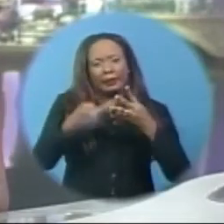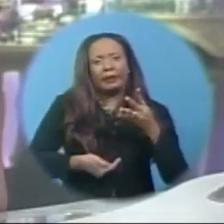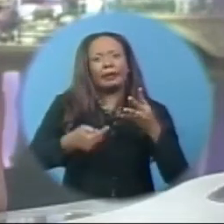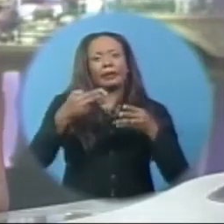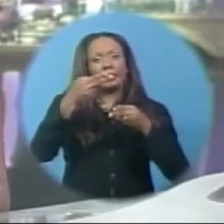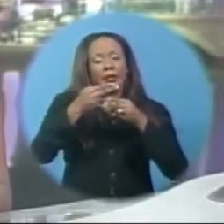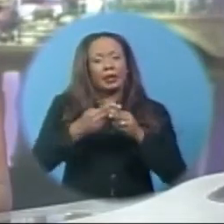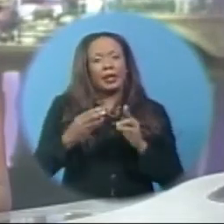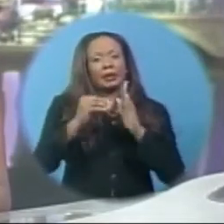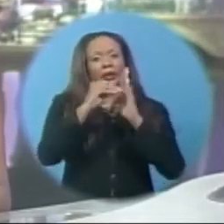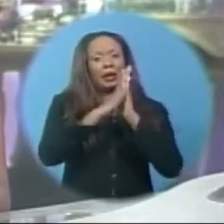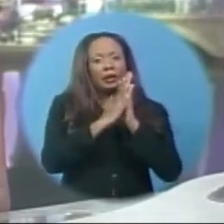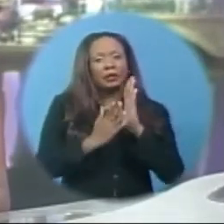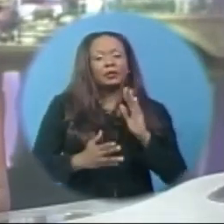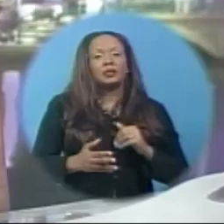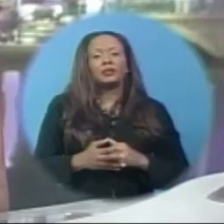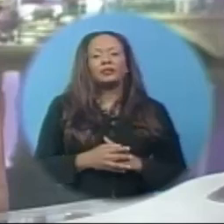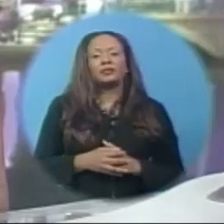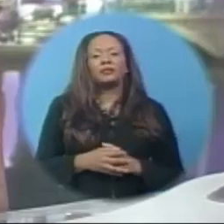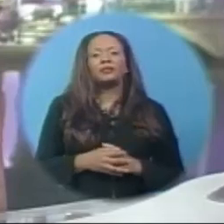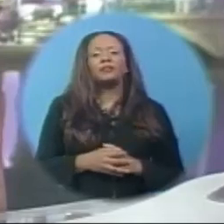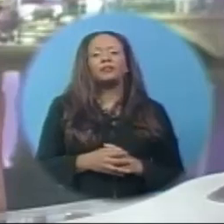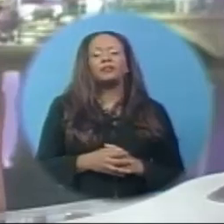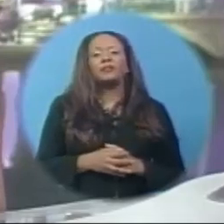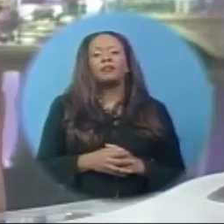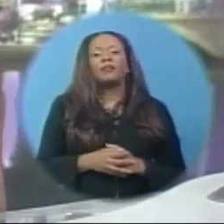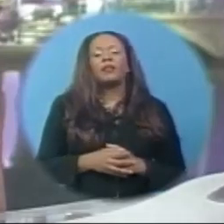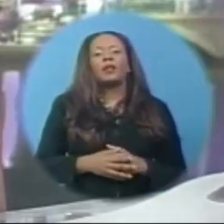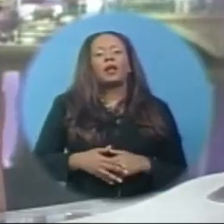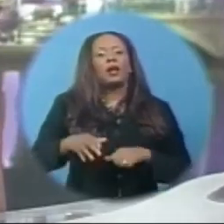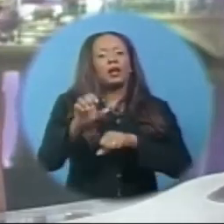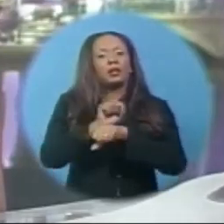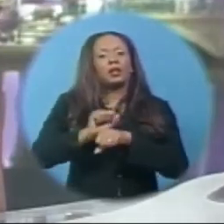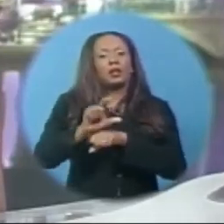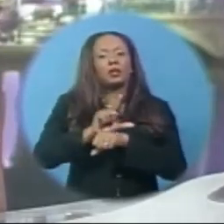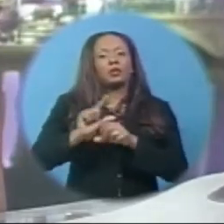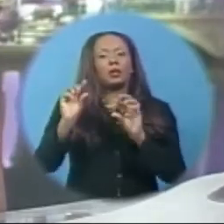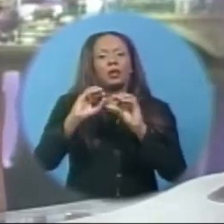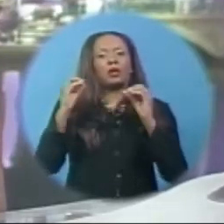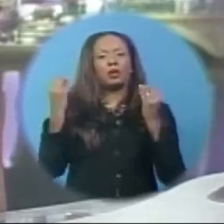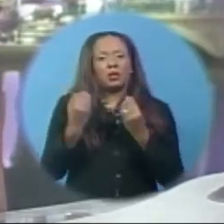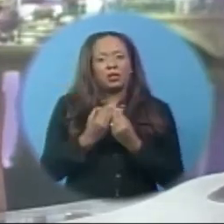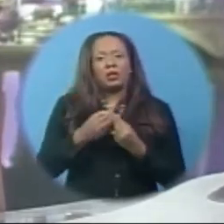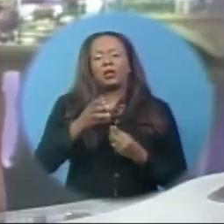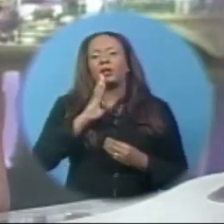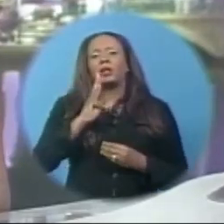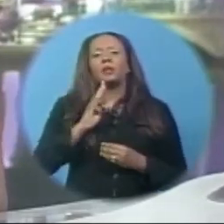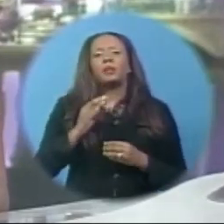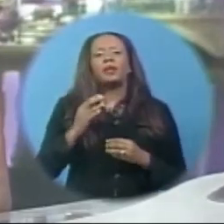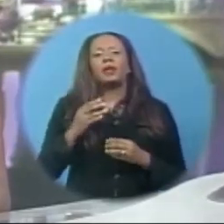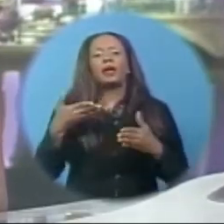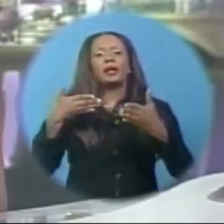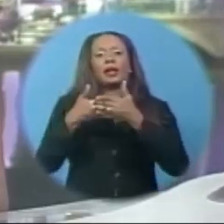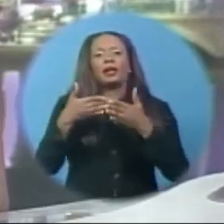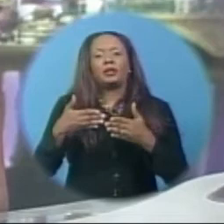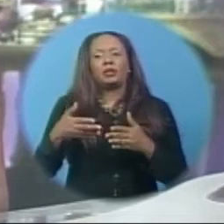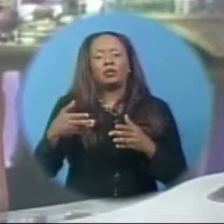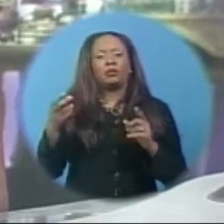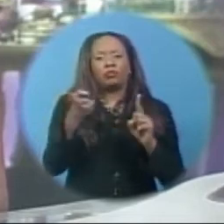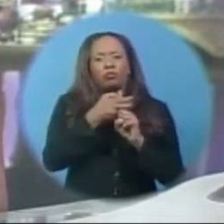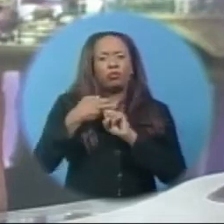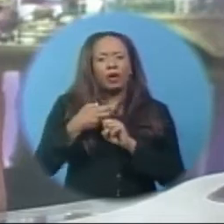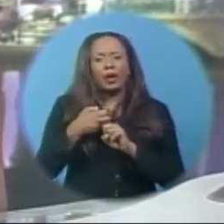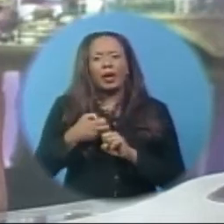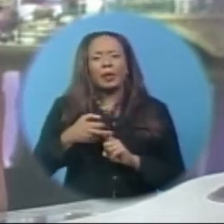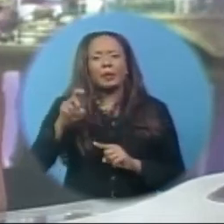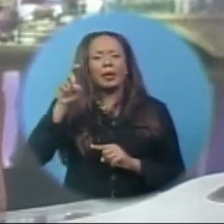Speak Out St. Lucia, an organization advocating against child molestation, rape and incest, has welcomed news of the planned